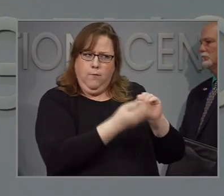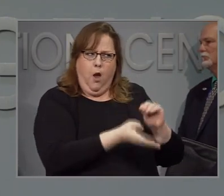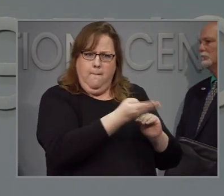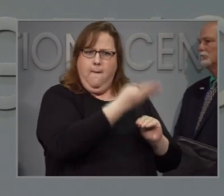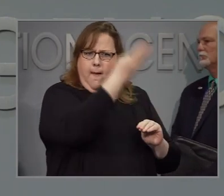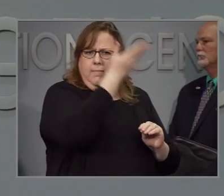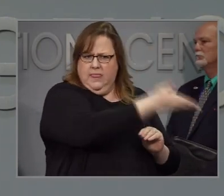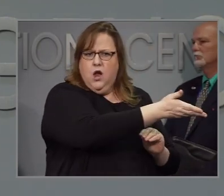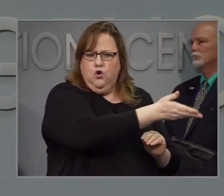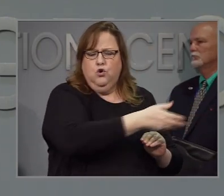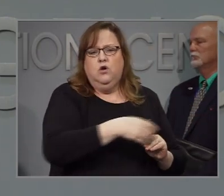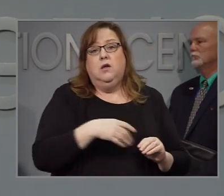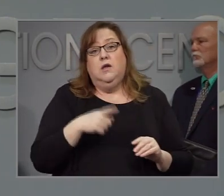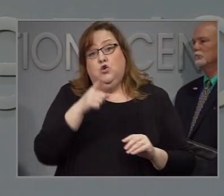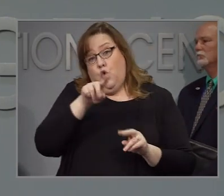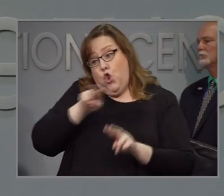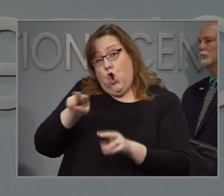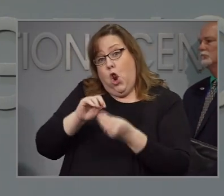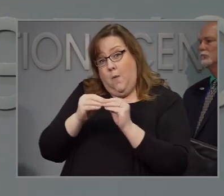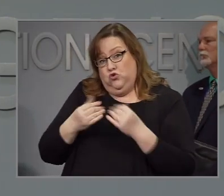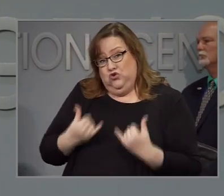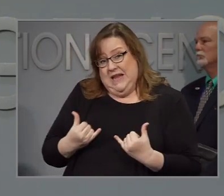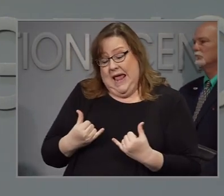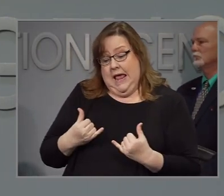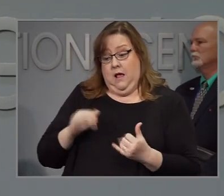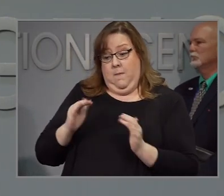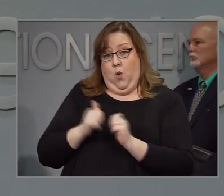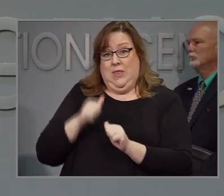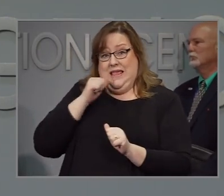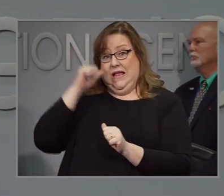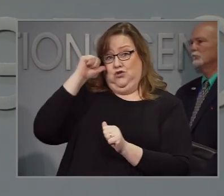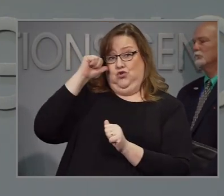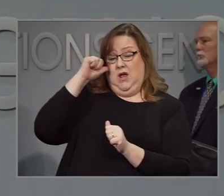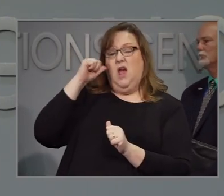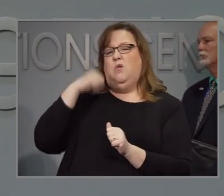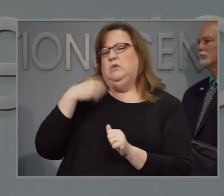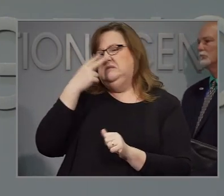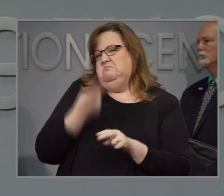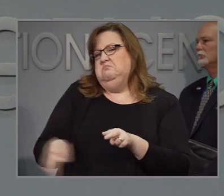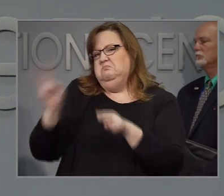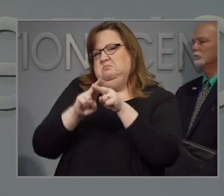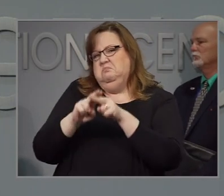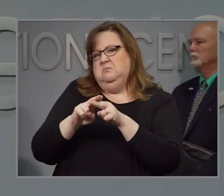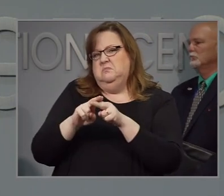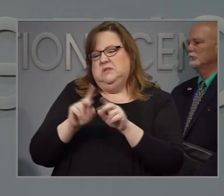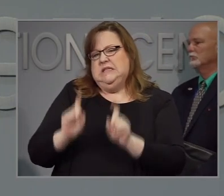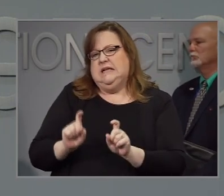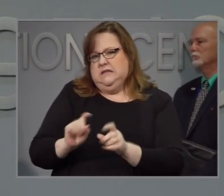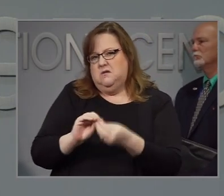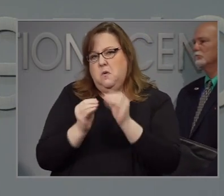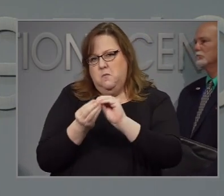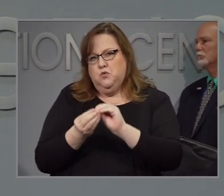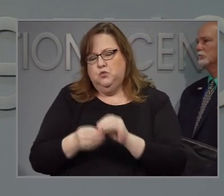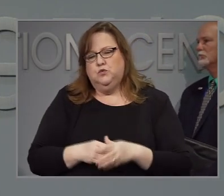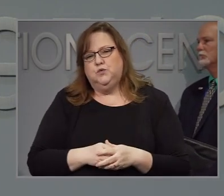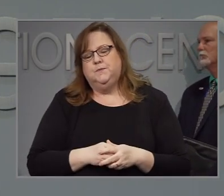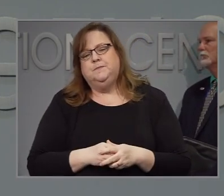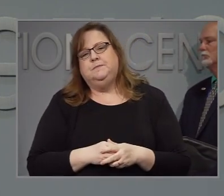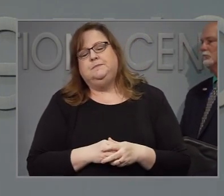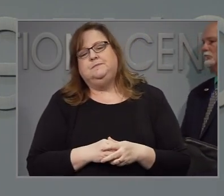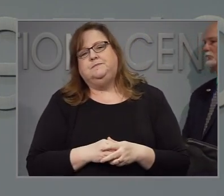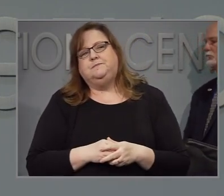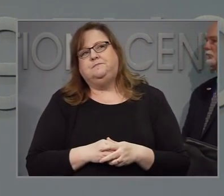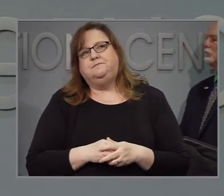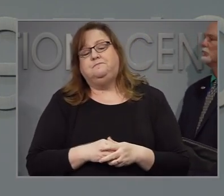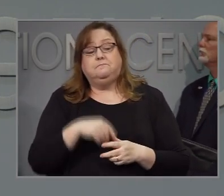we actually have seen just yesterday to today even an increase already. Our testing